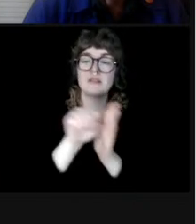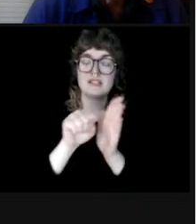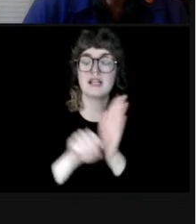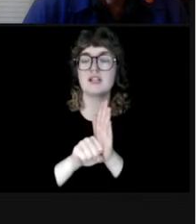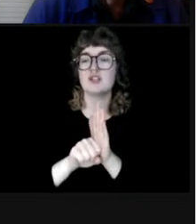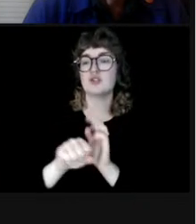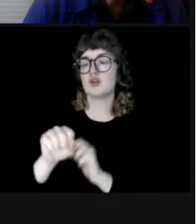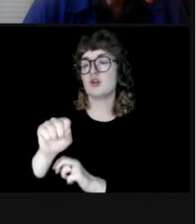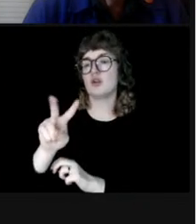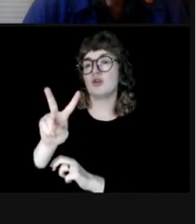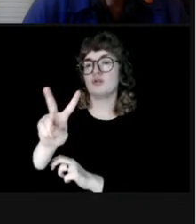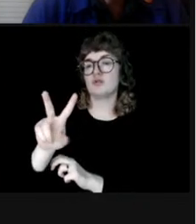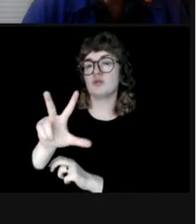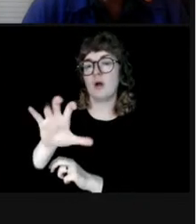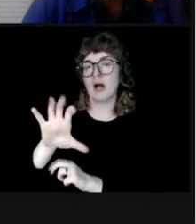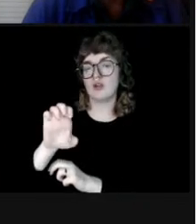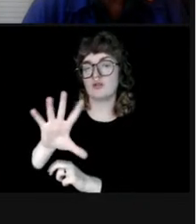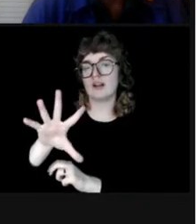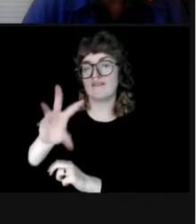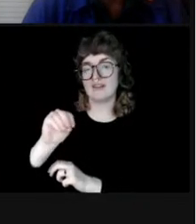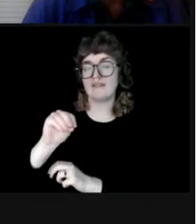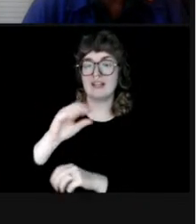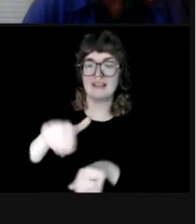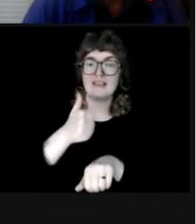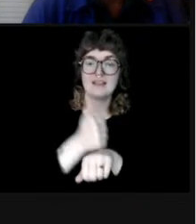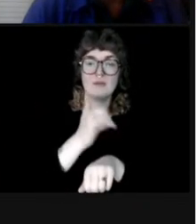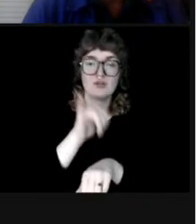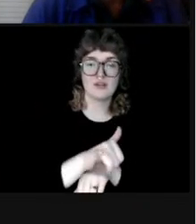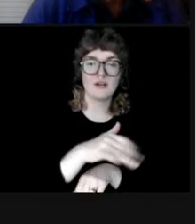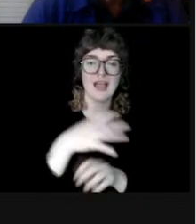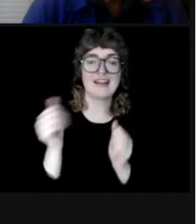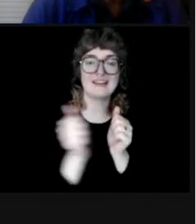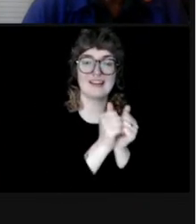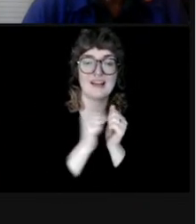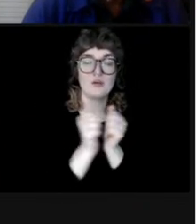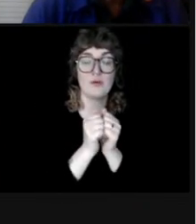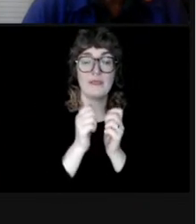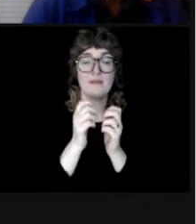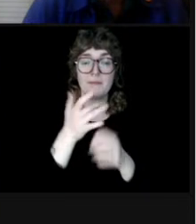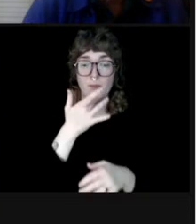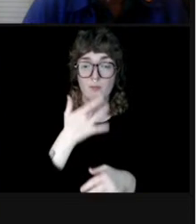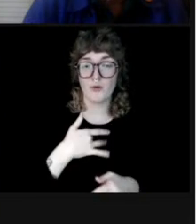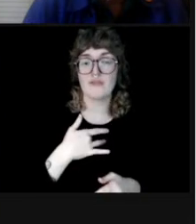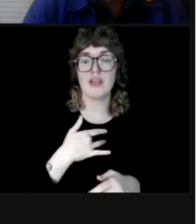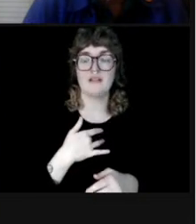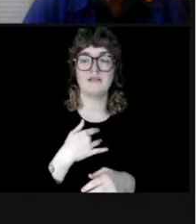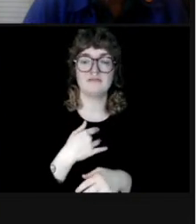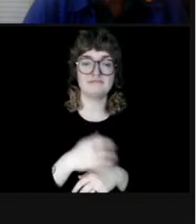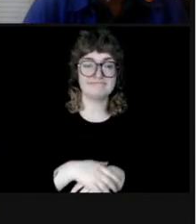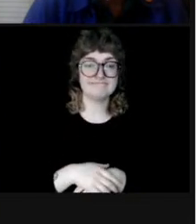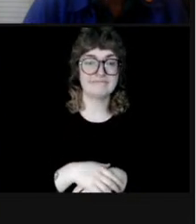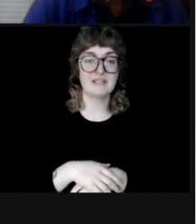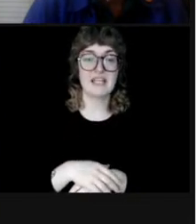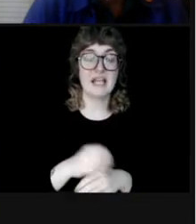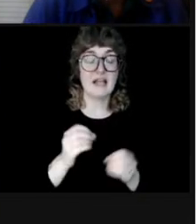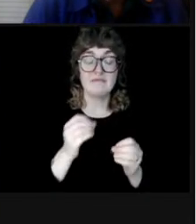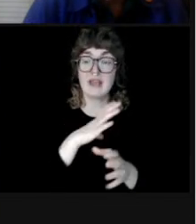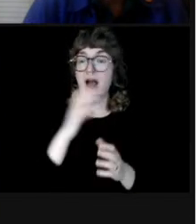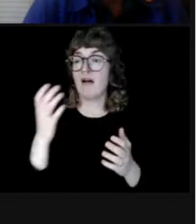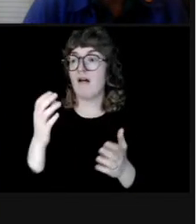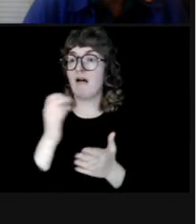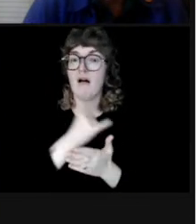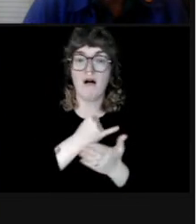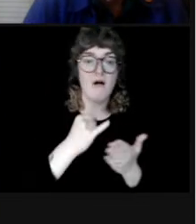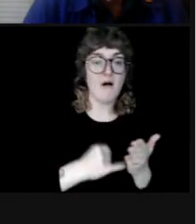of Maryland's contribution to the country's 250th birthday. As each mosaic piece is adopted by